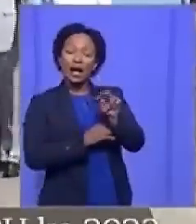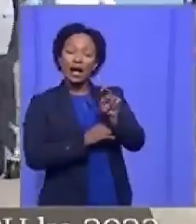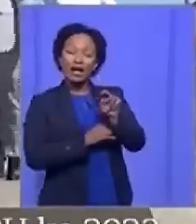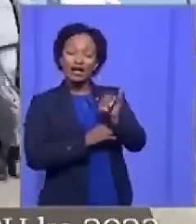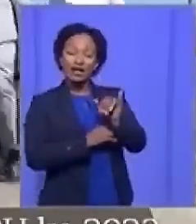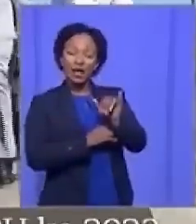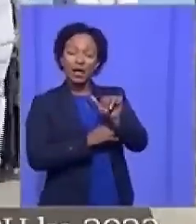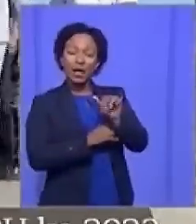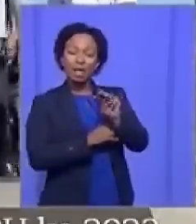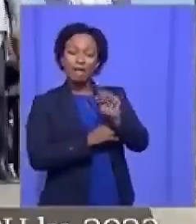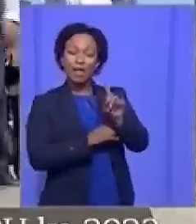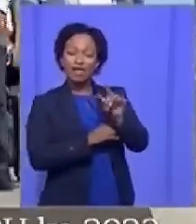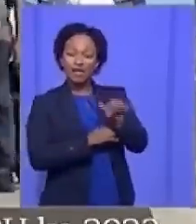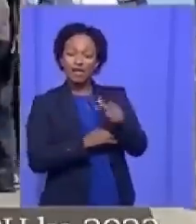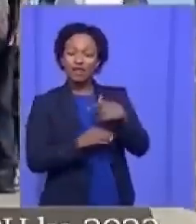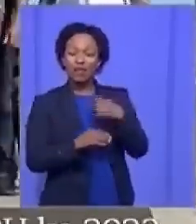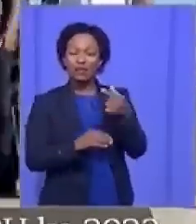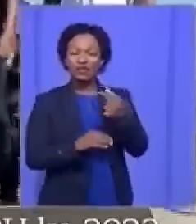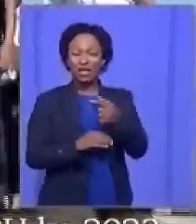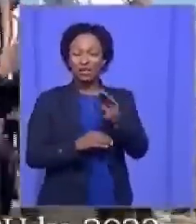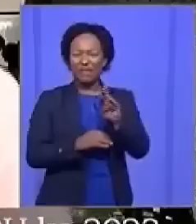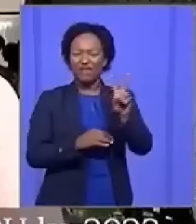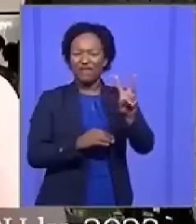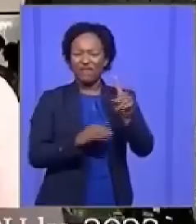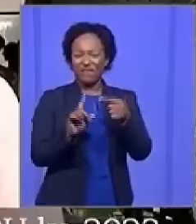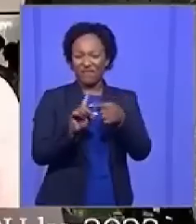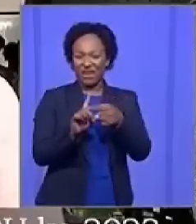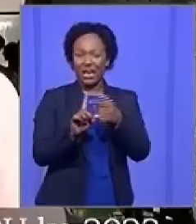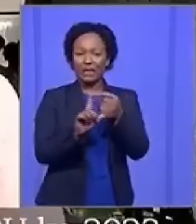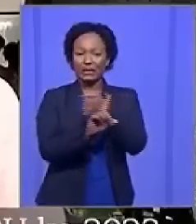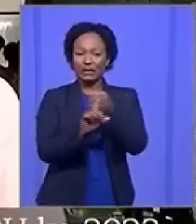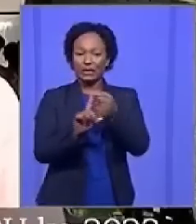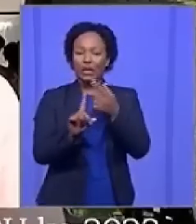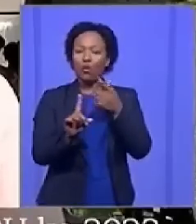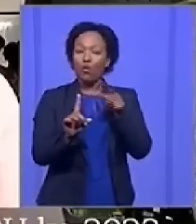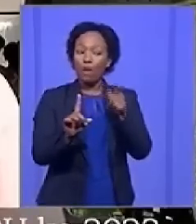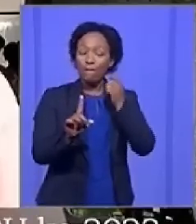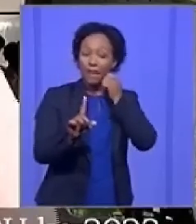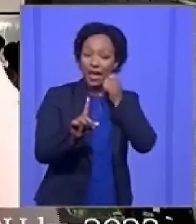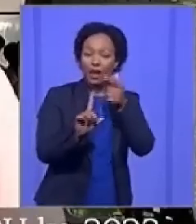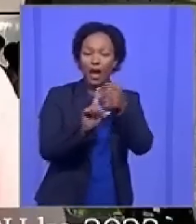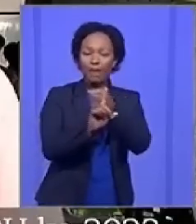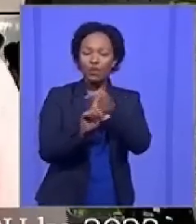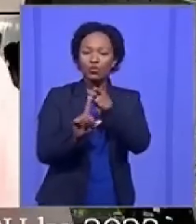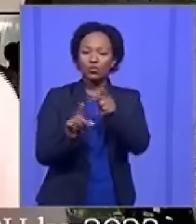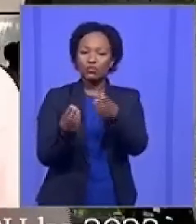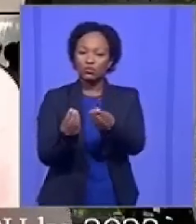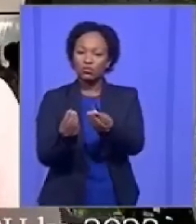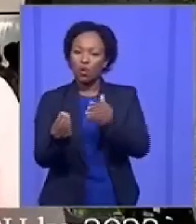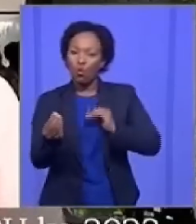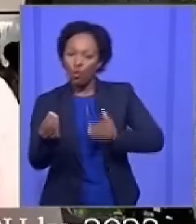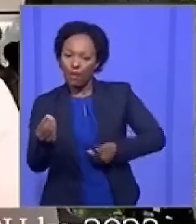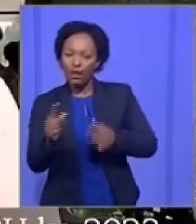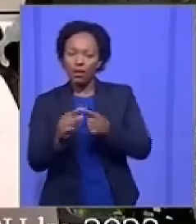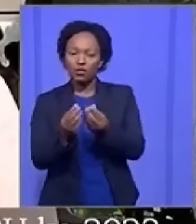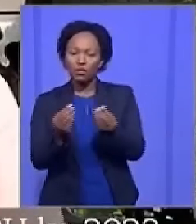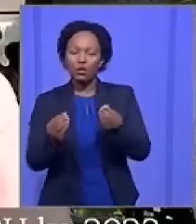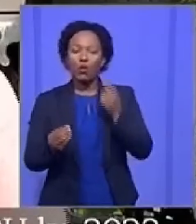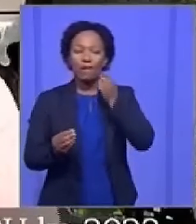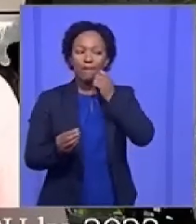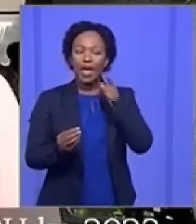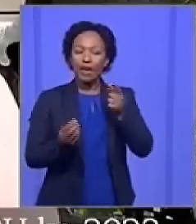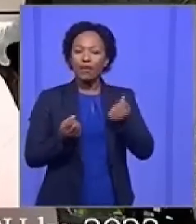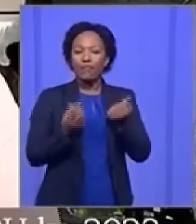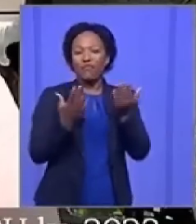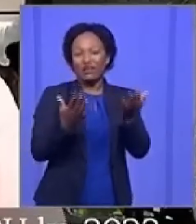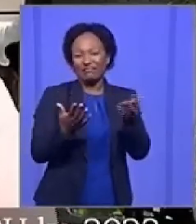tse thefulang basadi le bana. Man natural is a provider, and once a man feels like cannot provide for a family, sometimes